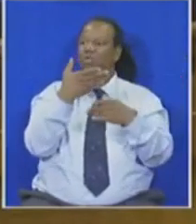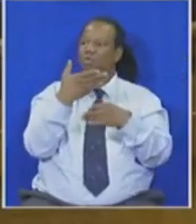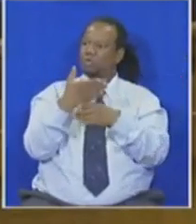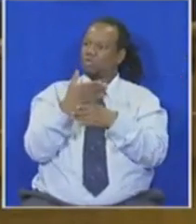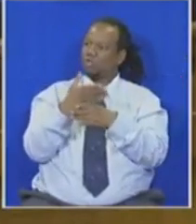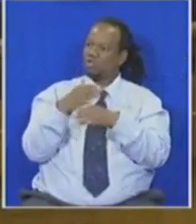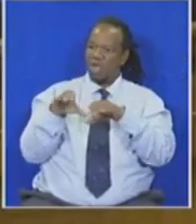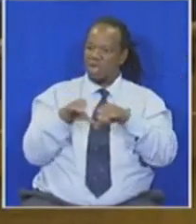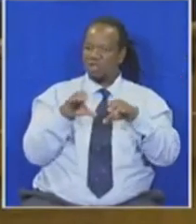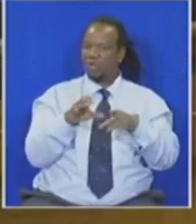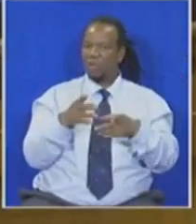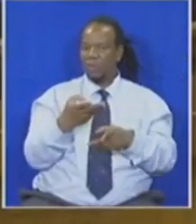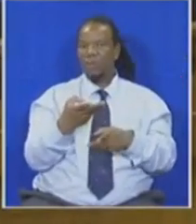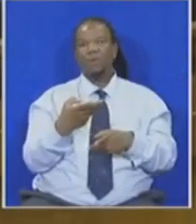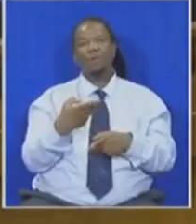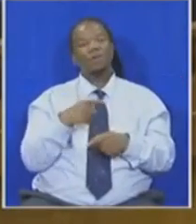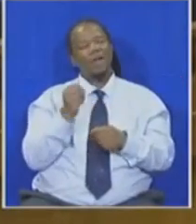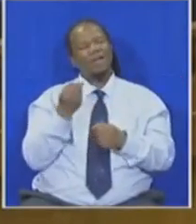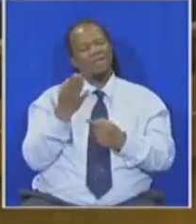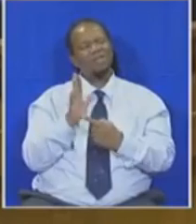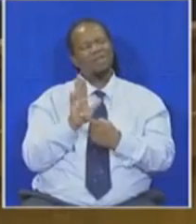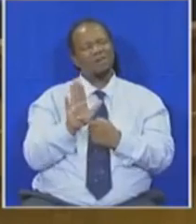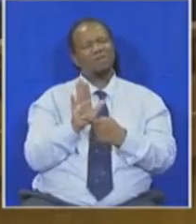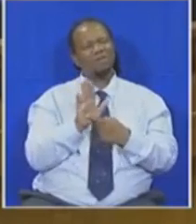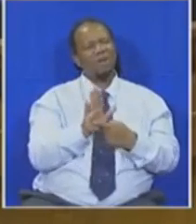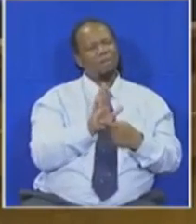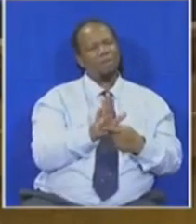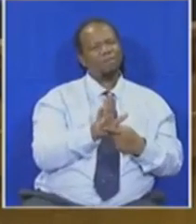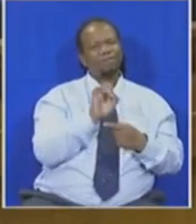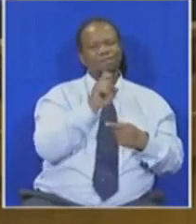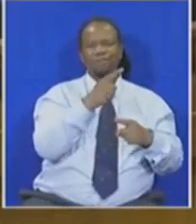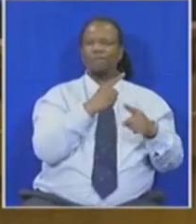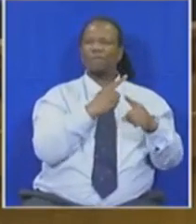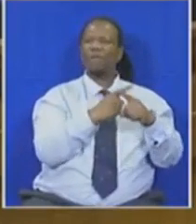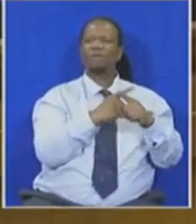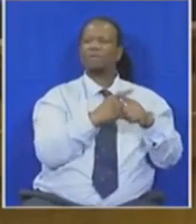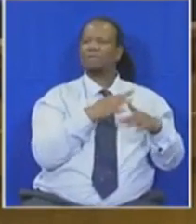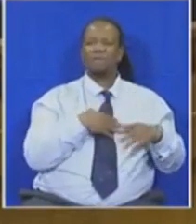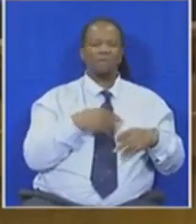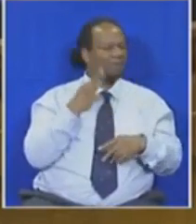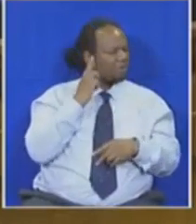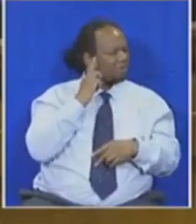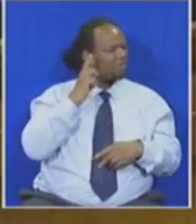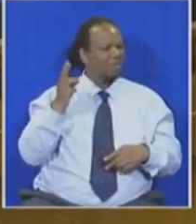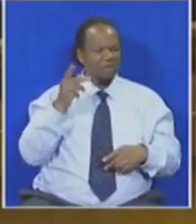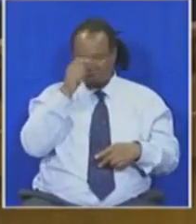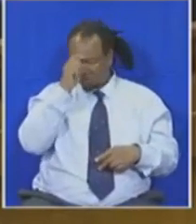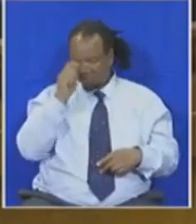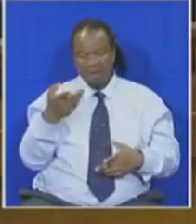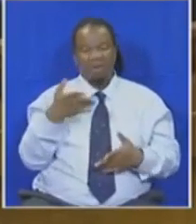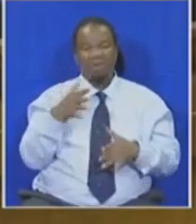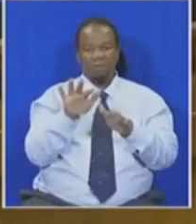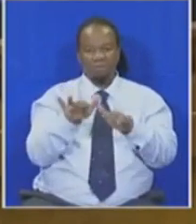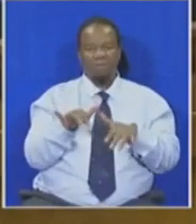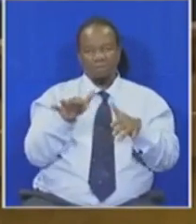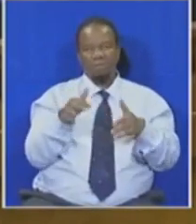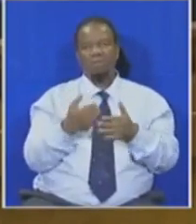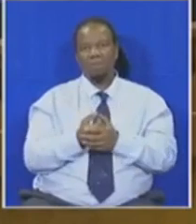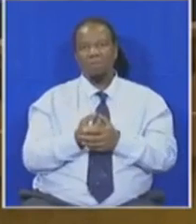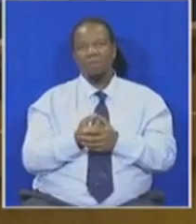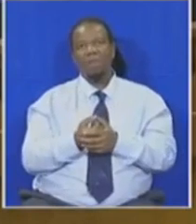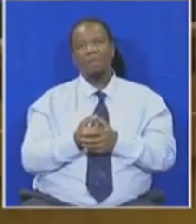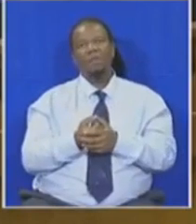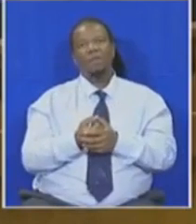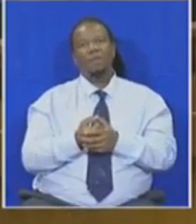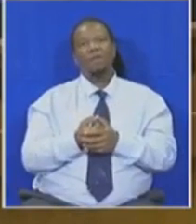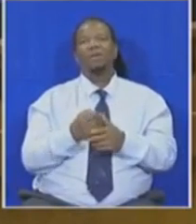These are just a few of the many examples where the executive has shown complete contempt for this House. The tragedy is this House, like some